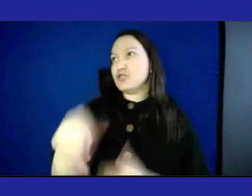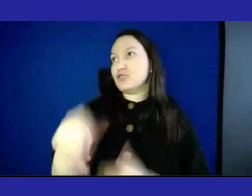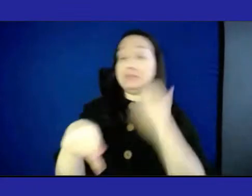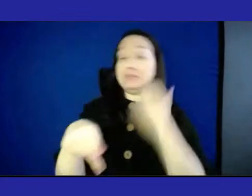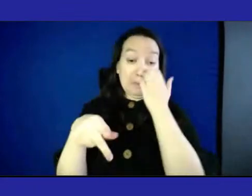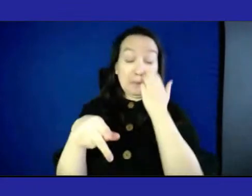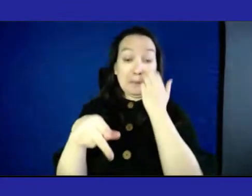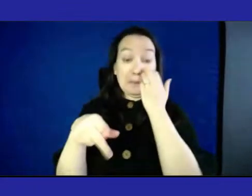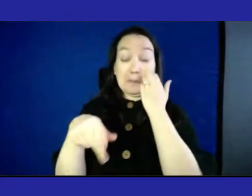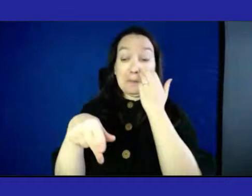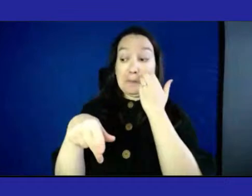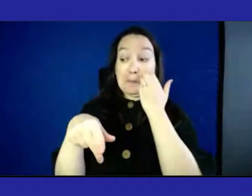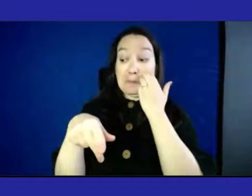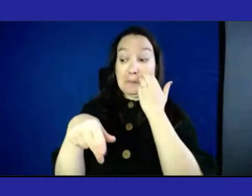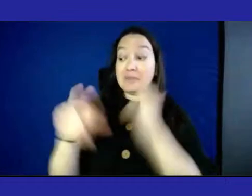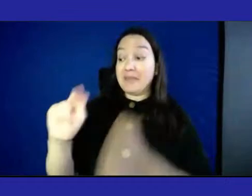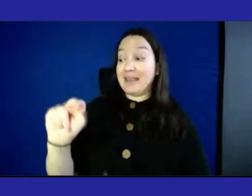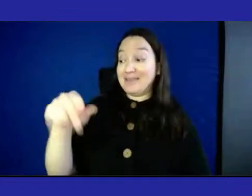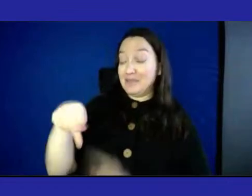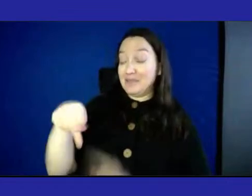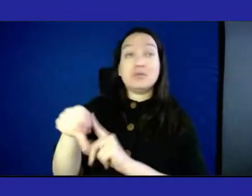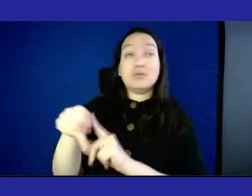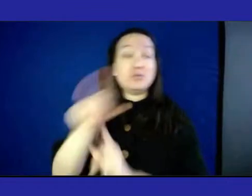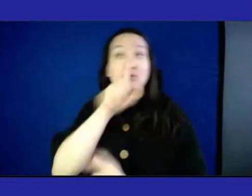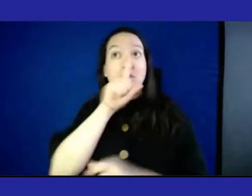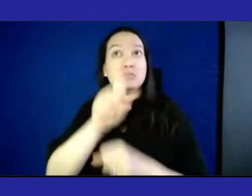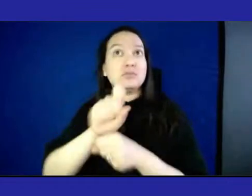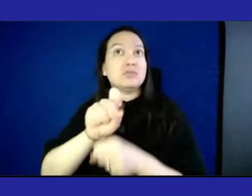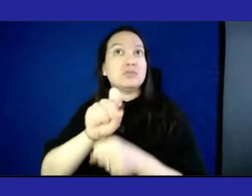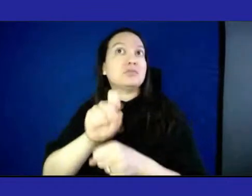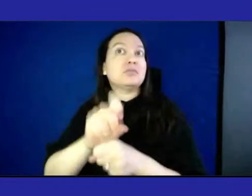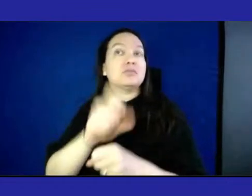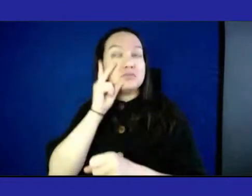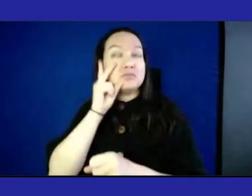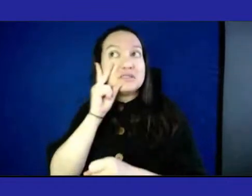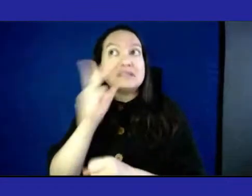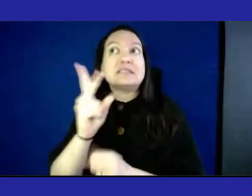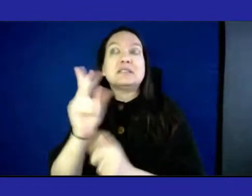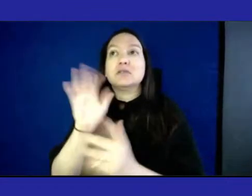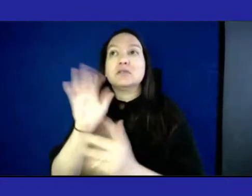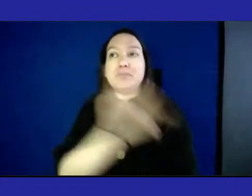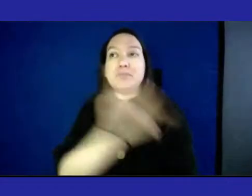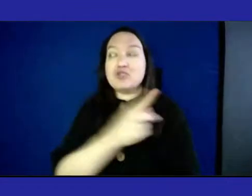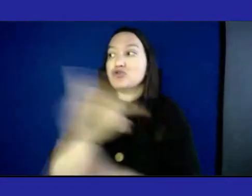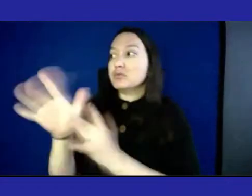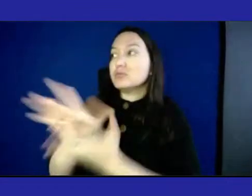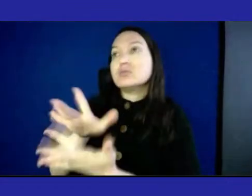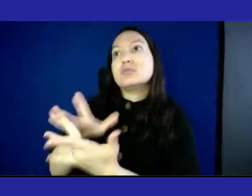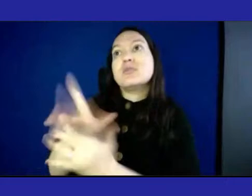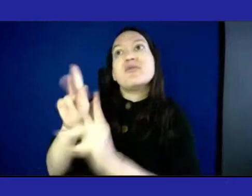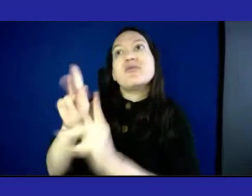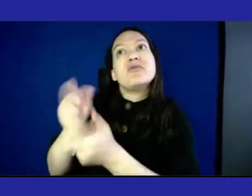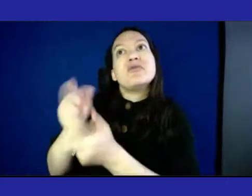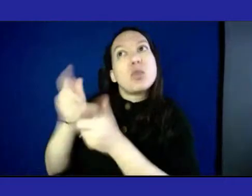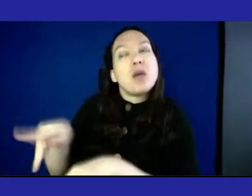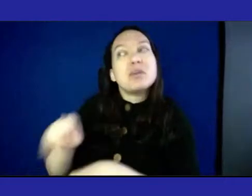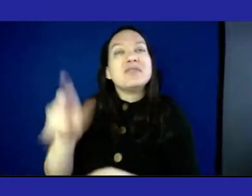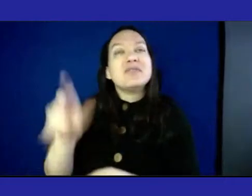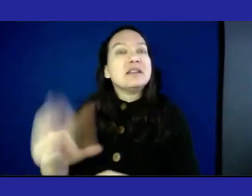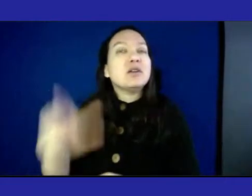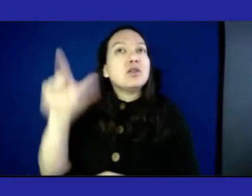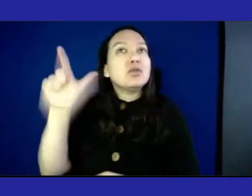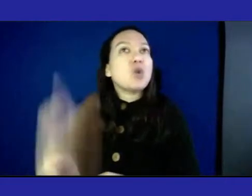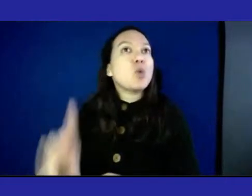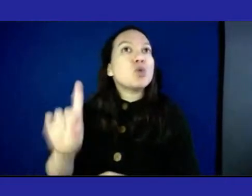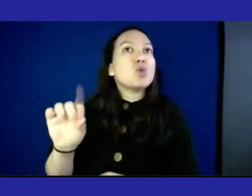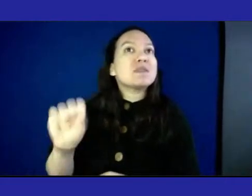are really working to see patients, contacting for follow-up when they need low-dose CTs and when they're